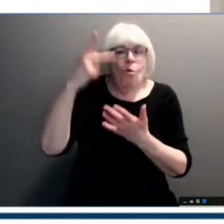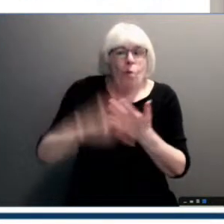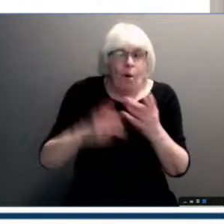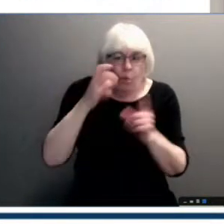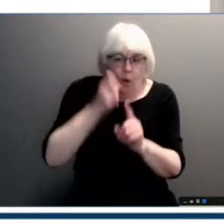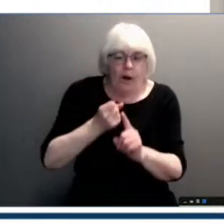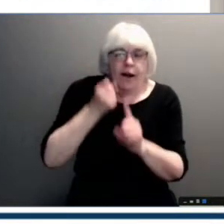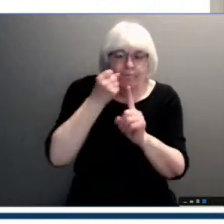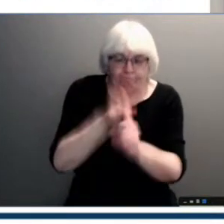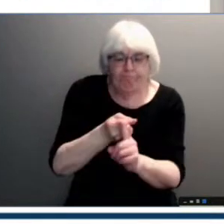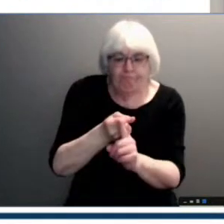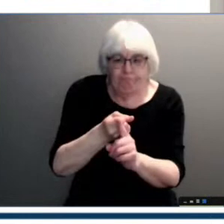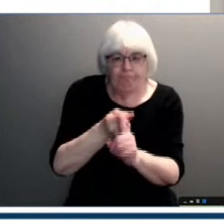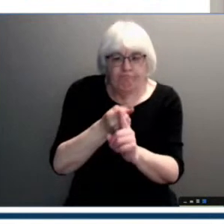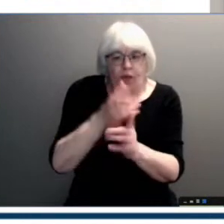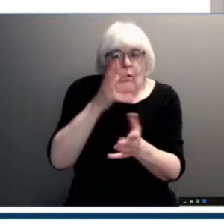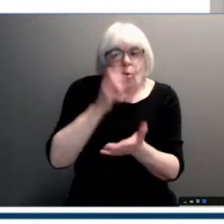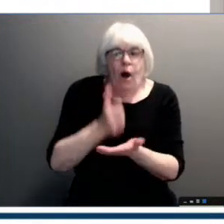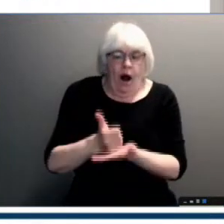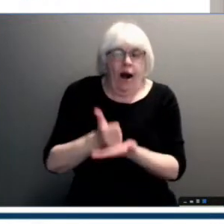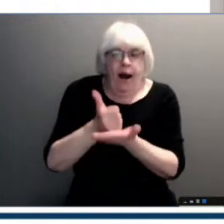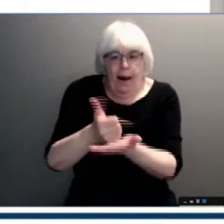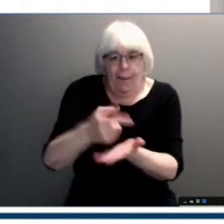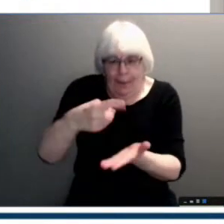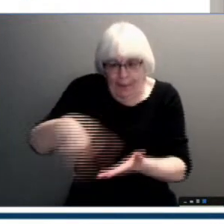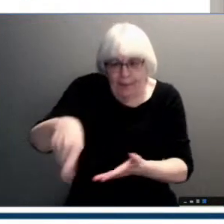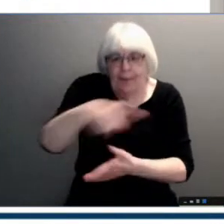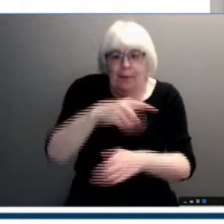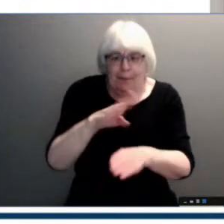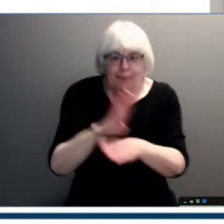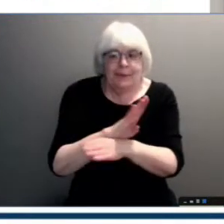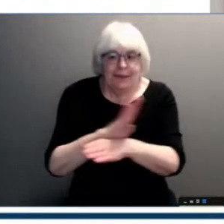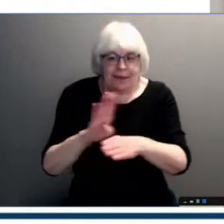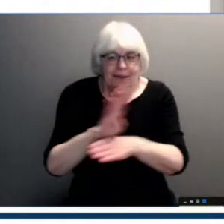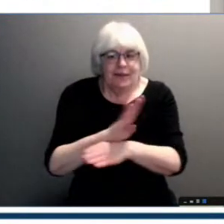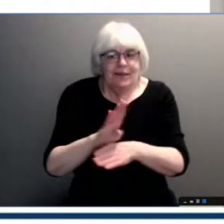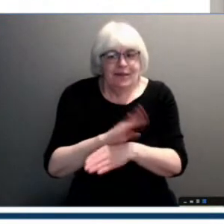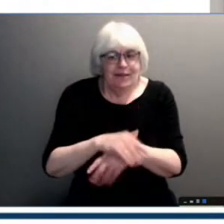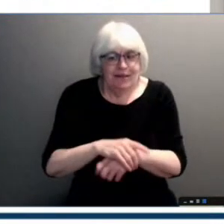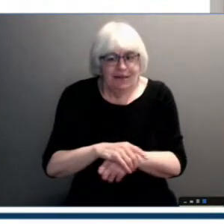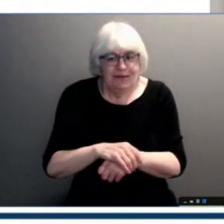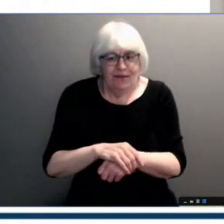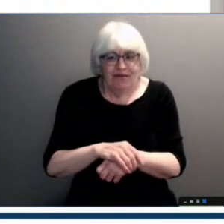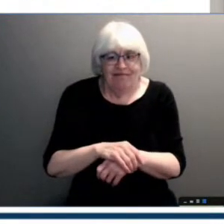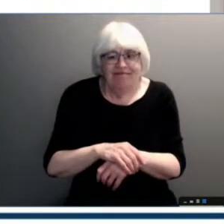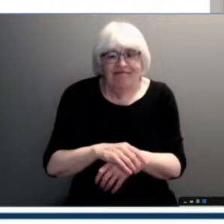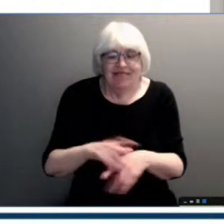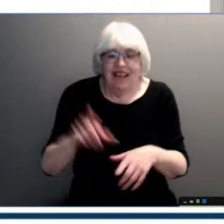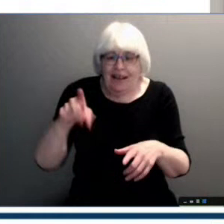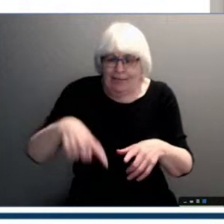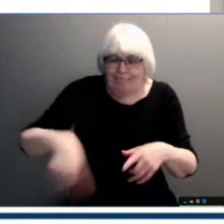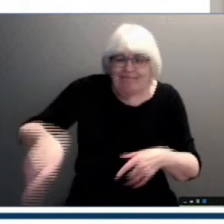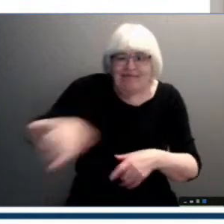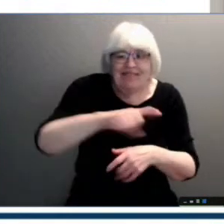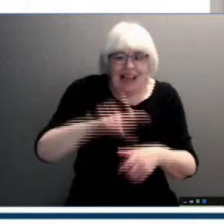most impacted by the latest restrictions in the form of a one-time grant up to